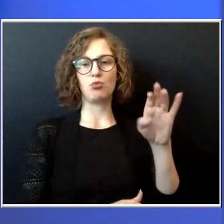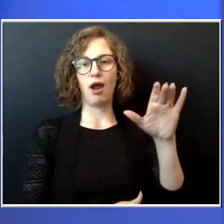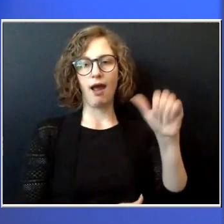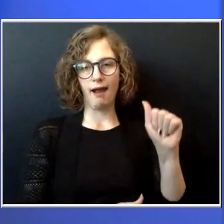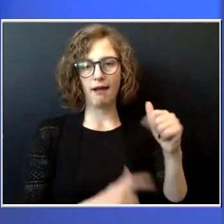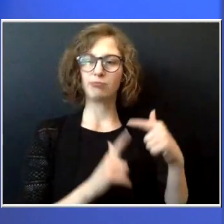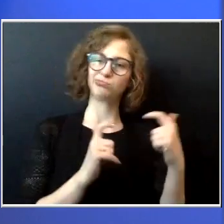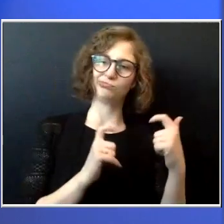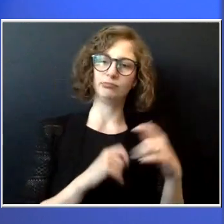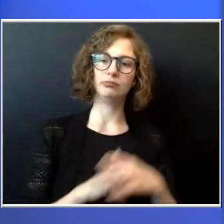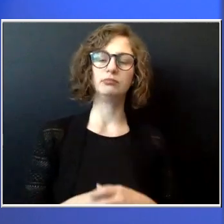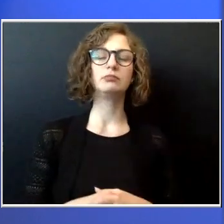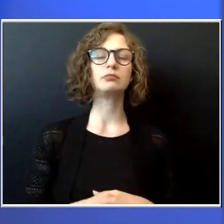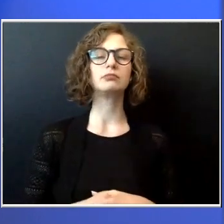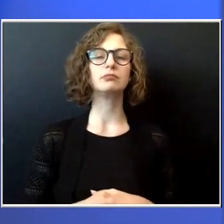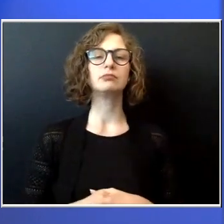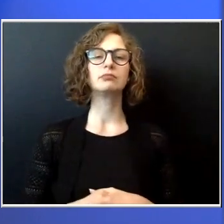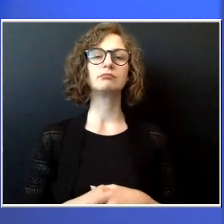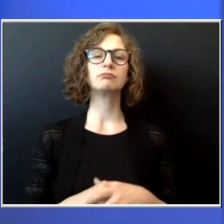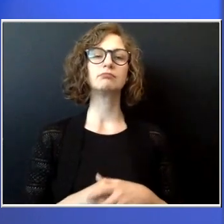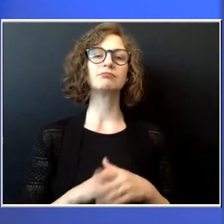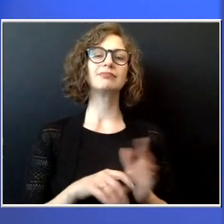levels of risk